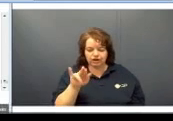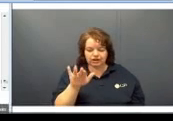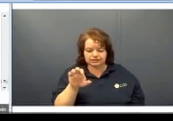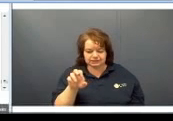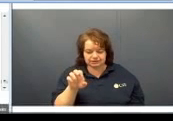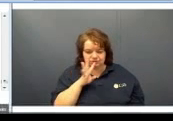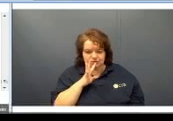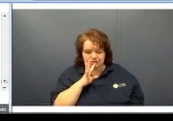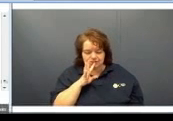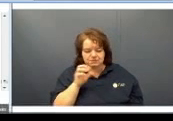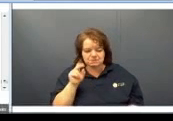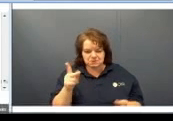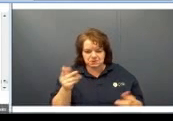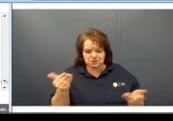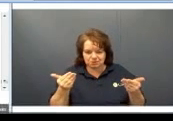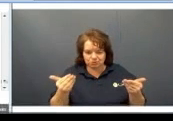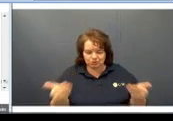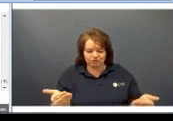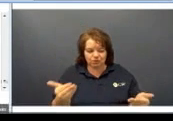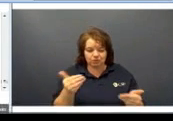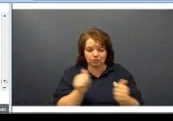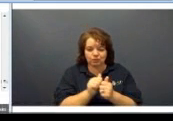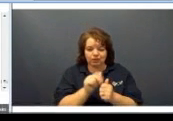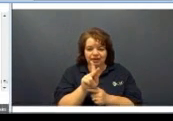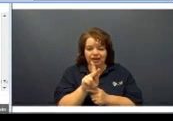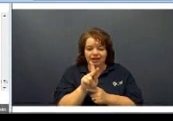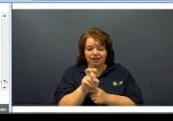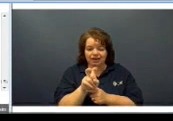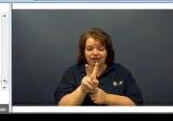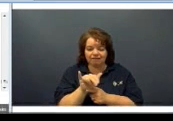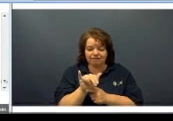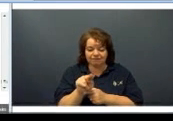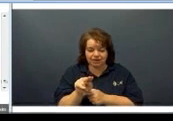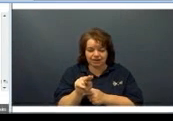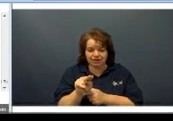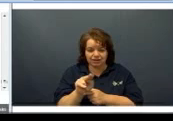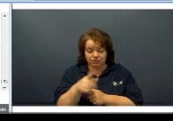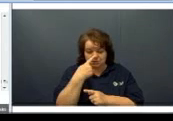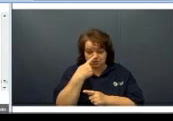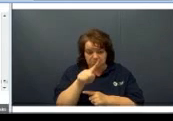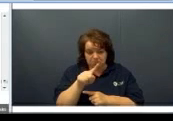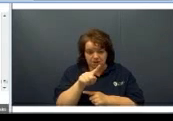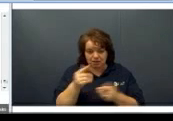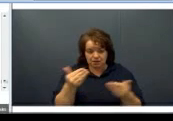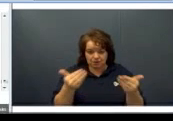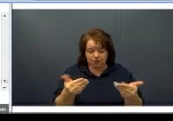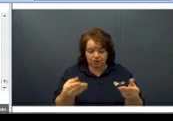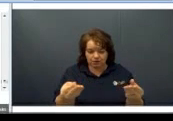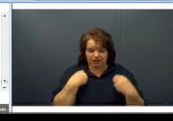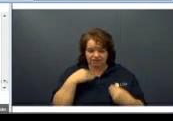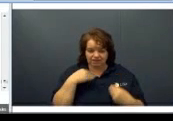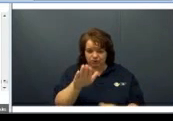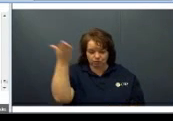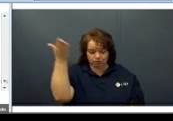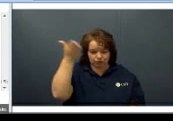Okay. In that case, we will move forward. Kevin, would you